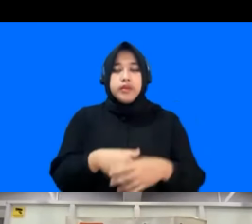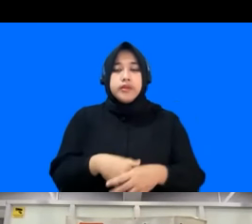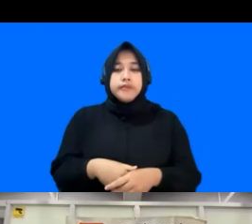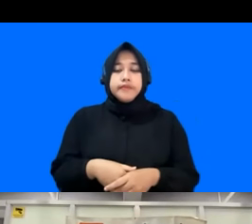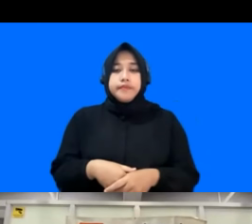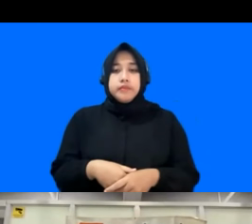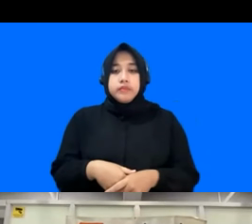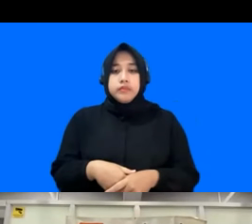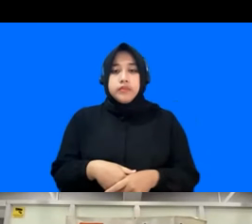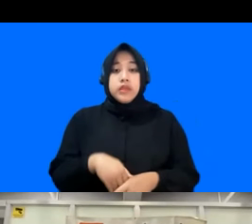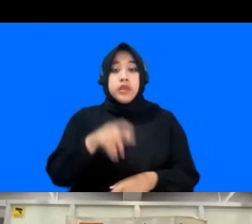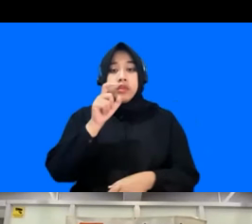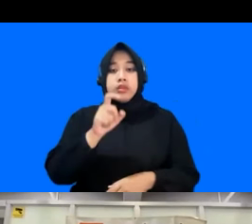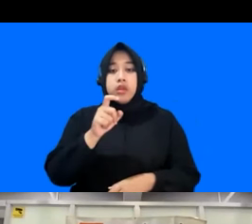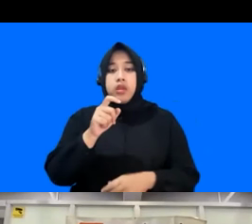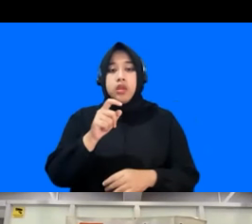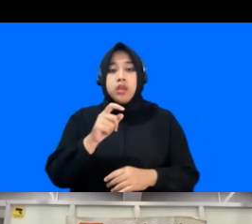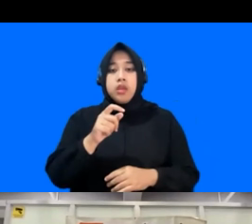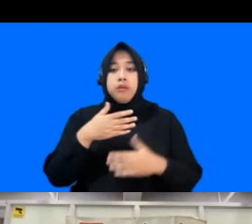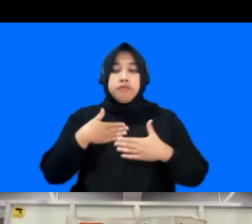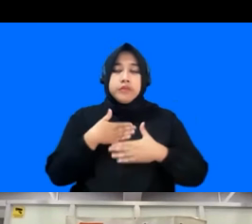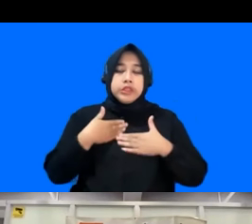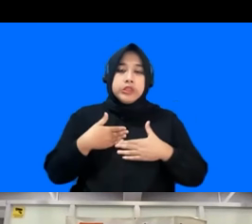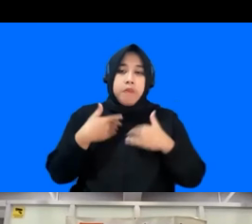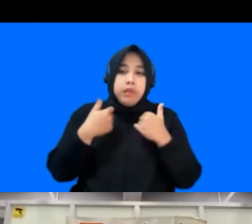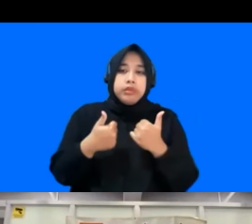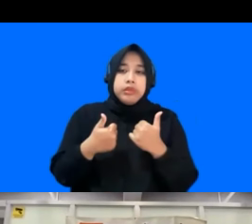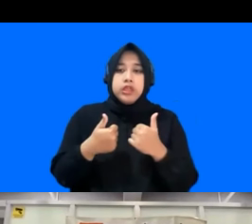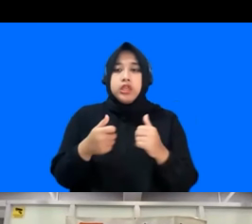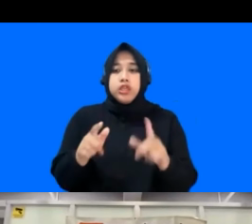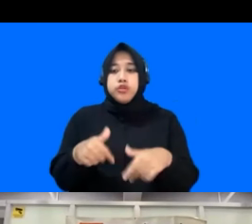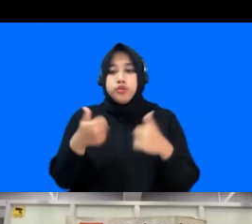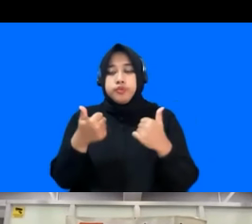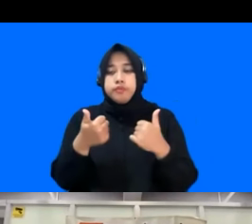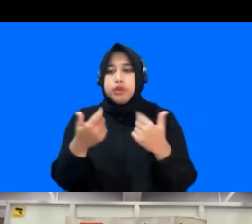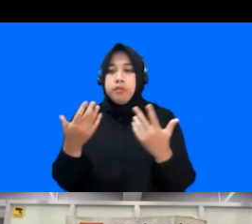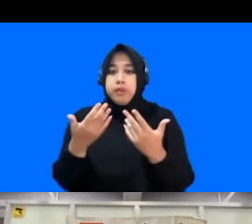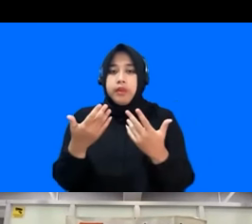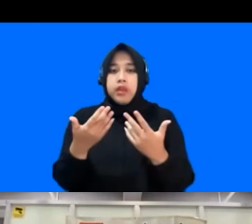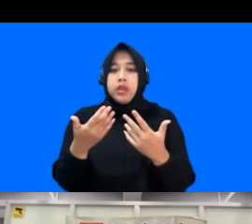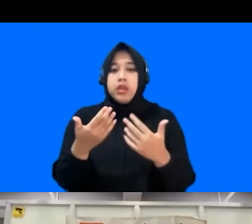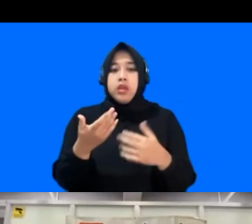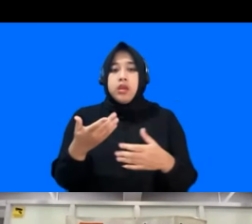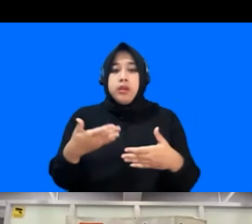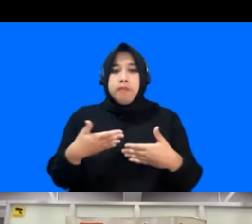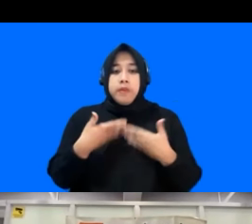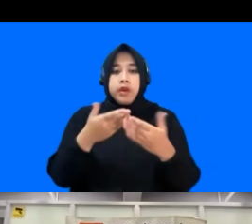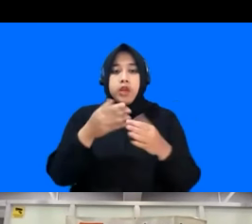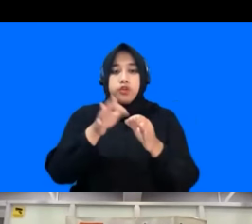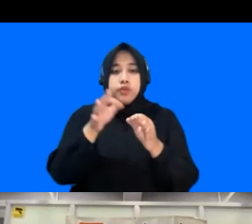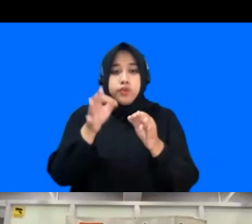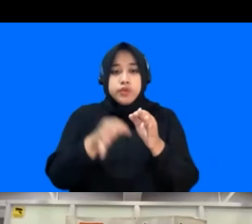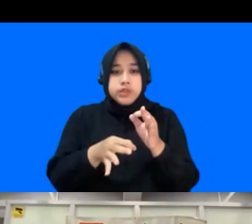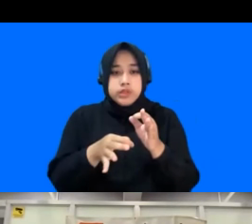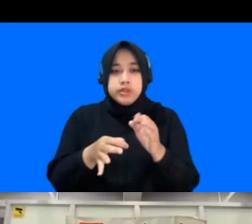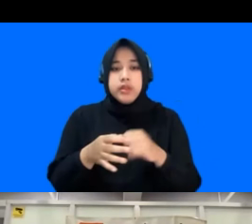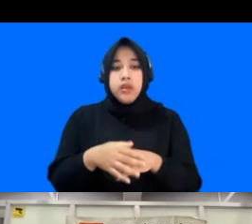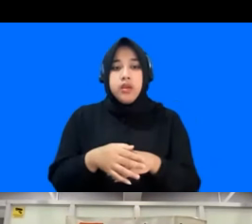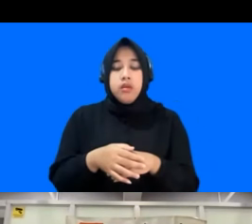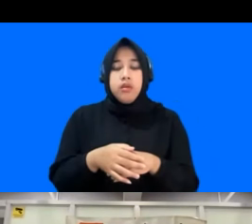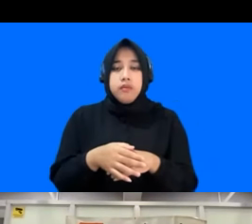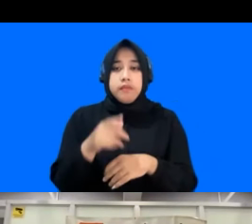in Tech for Good, what we do is take these problem statements and present them to the youth, 15 to 25 year olds,